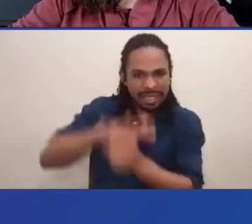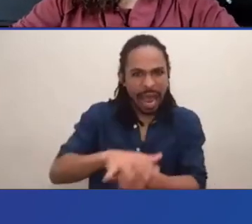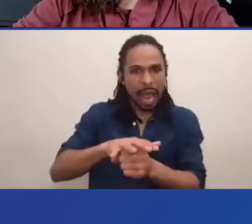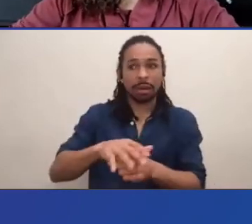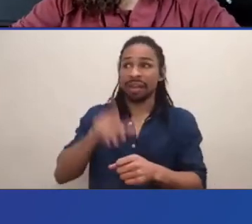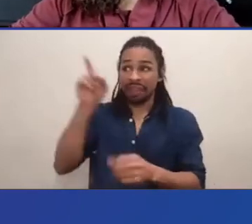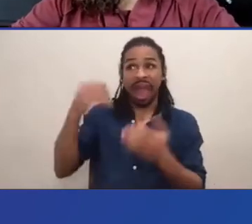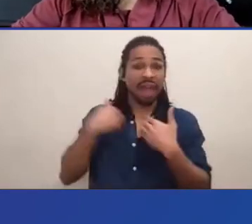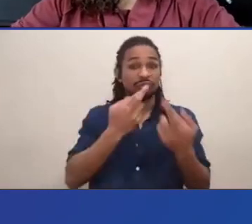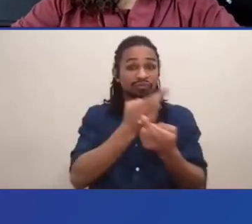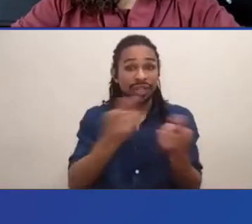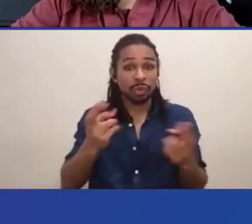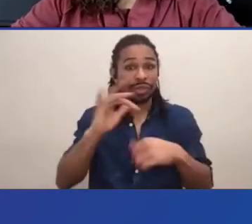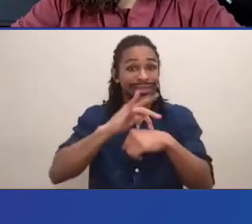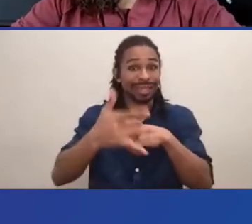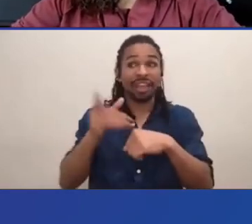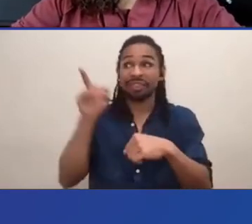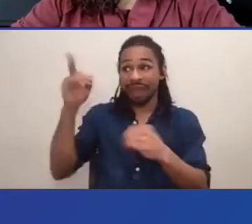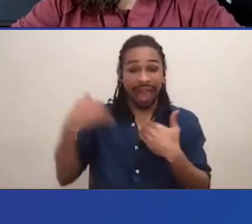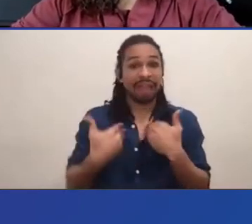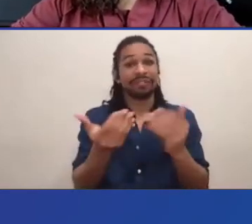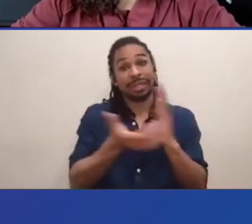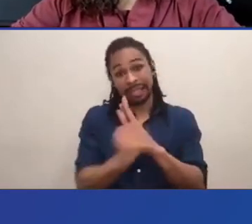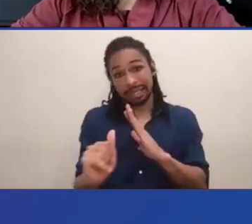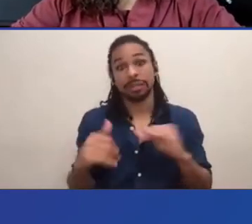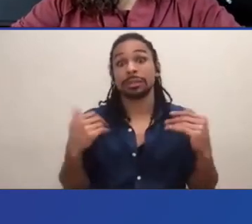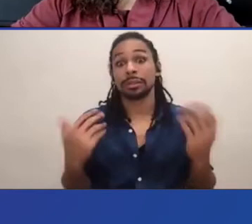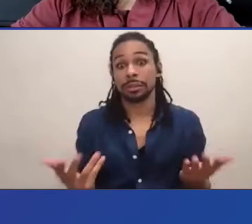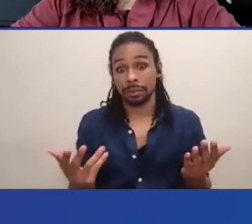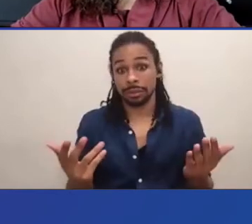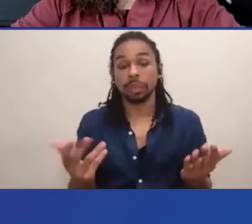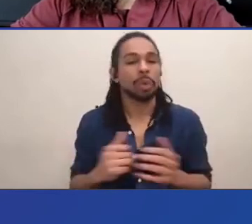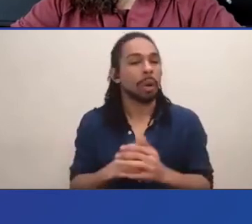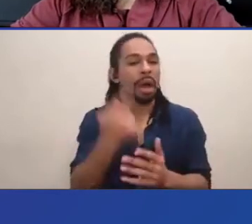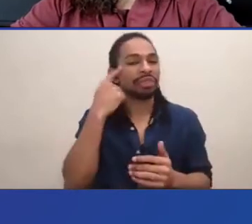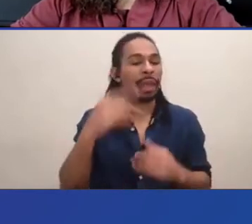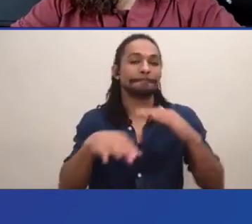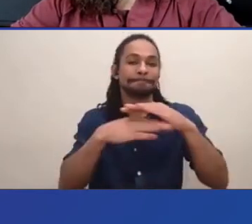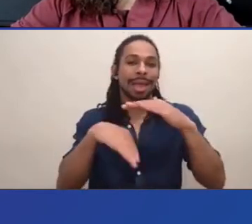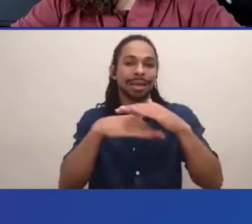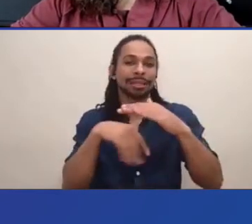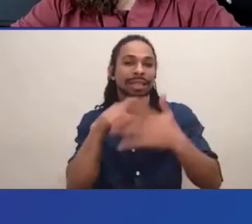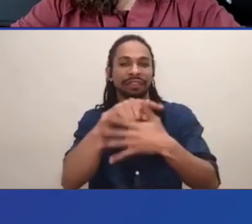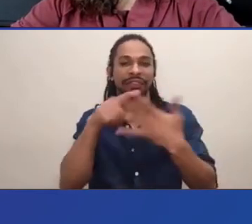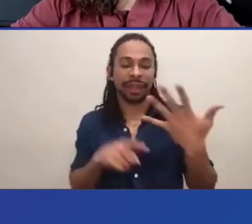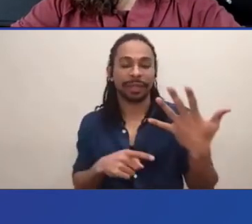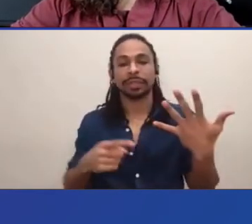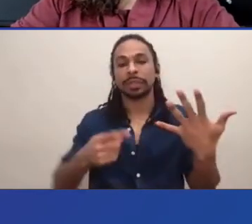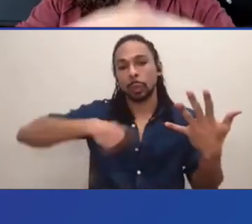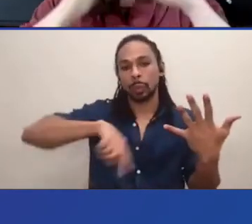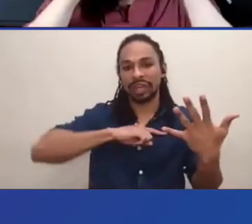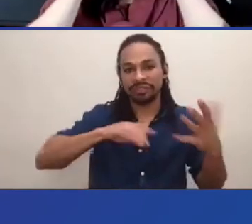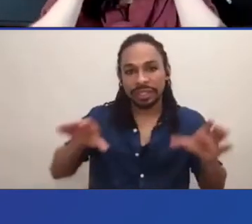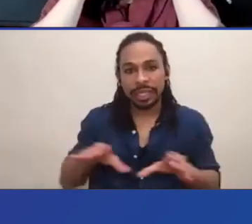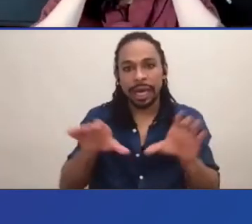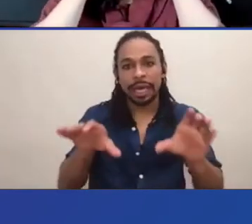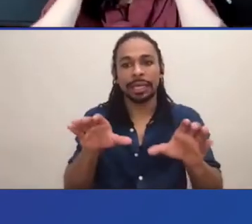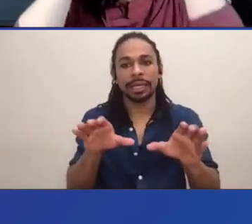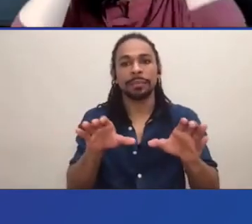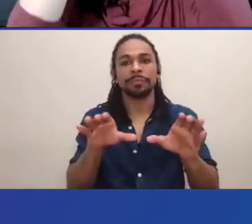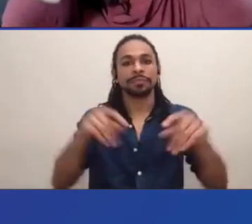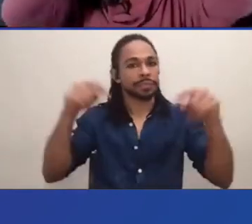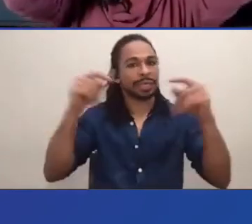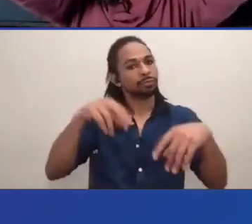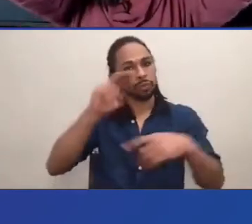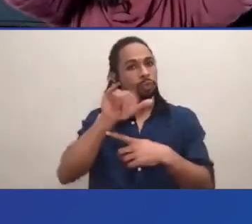etc., right? And so I think just some basic things that we have done in New York